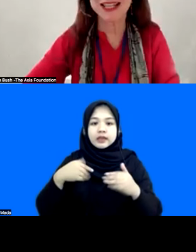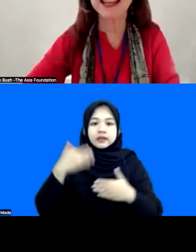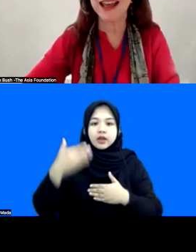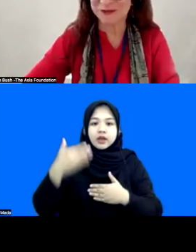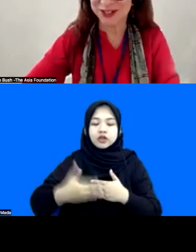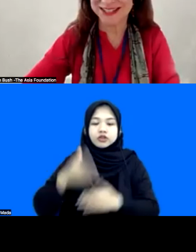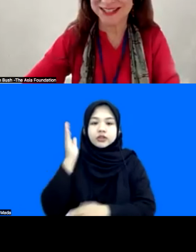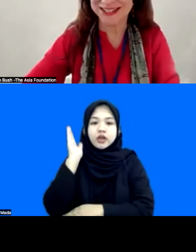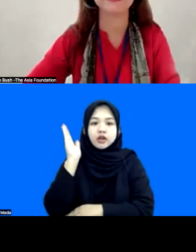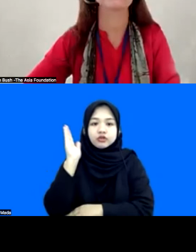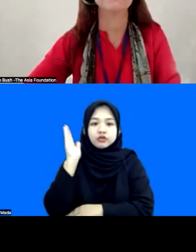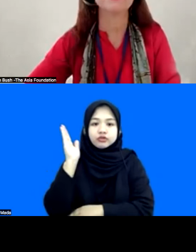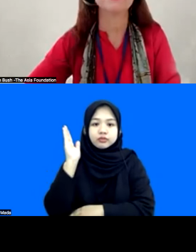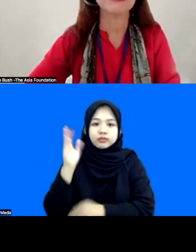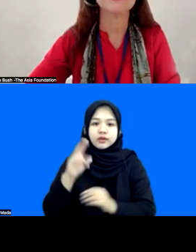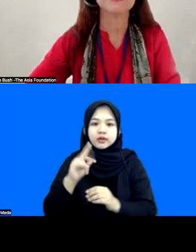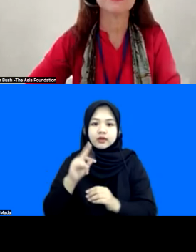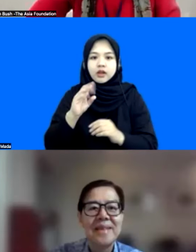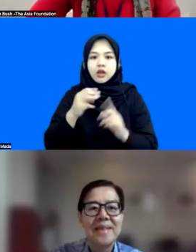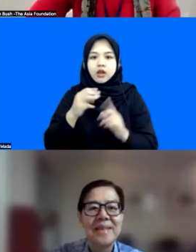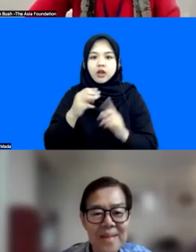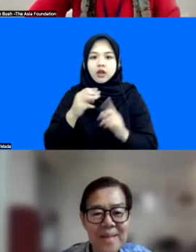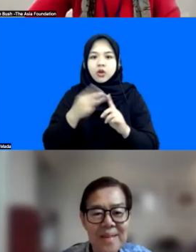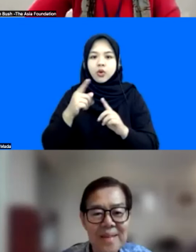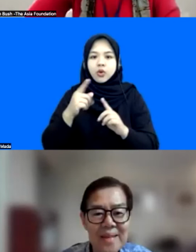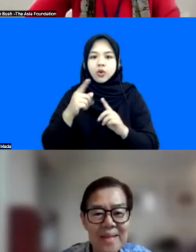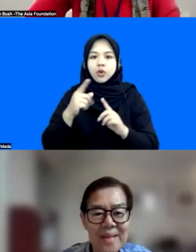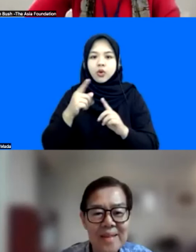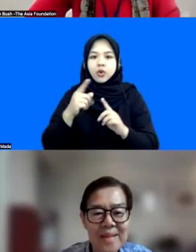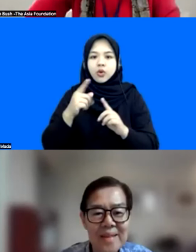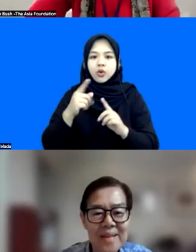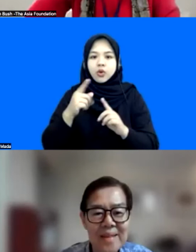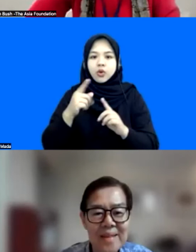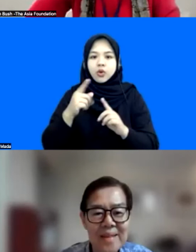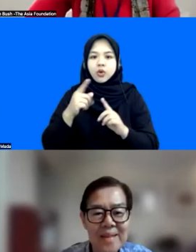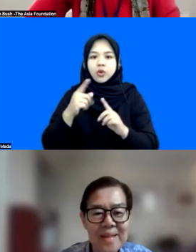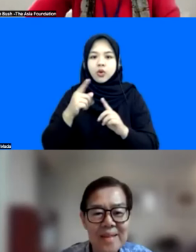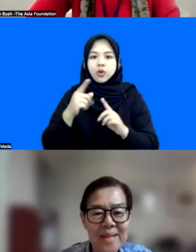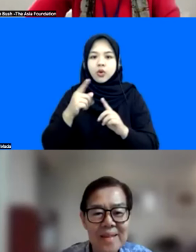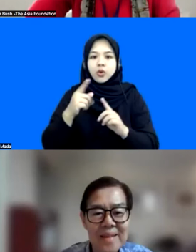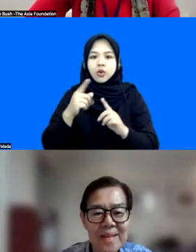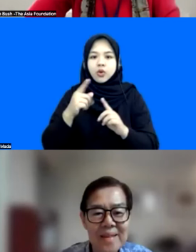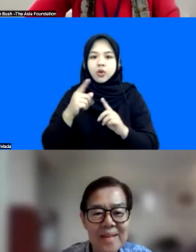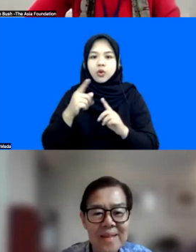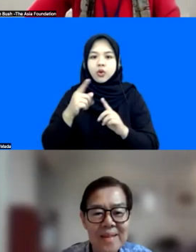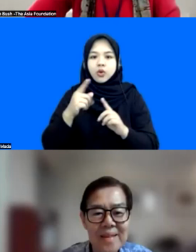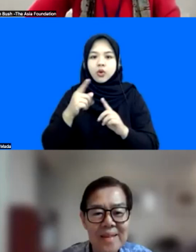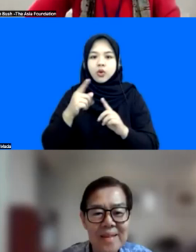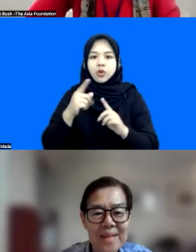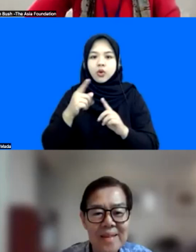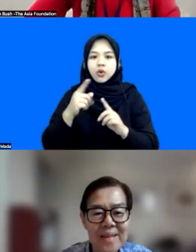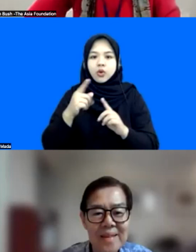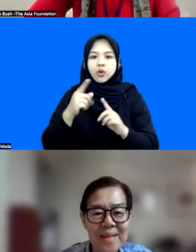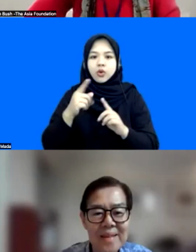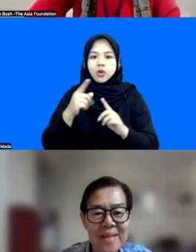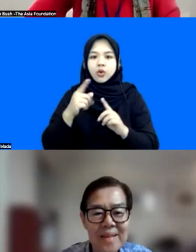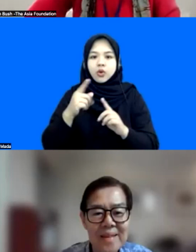sustainable mobility advocate. He's also a columnist for Mobility Matters with the Manila Times and the advisor